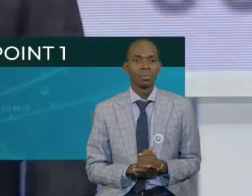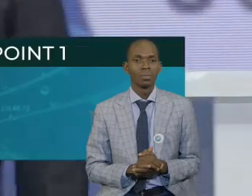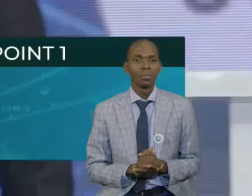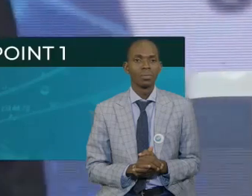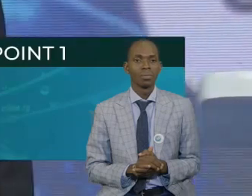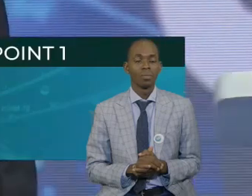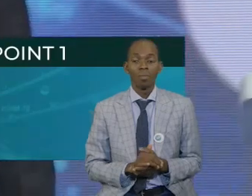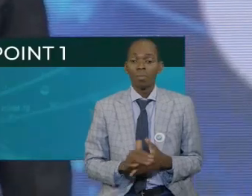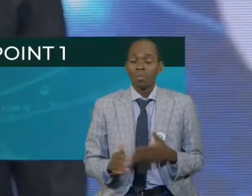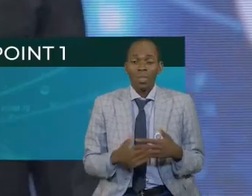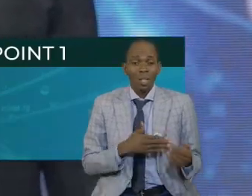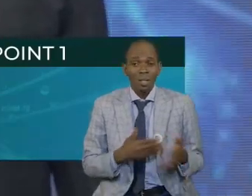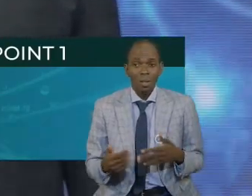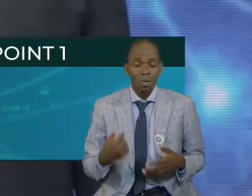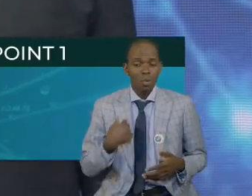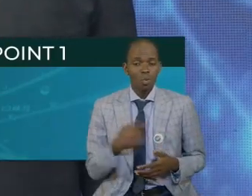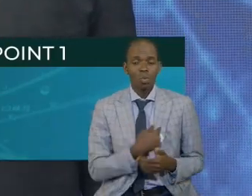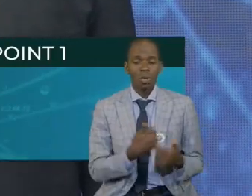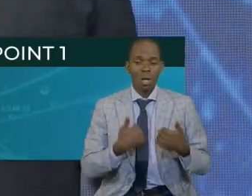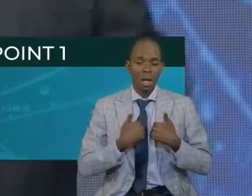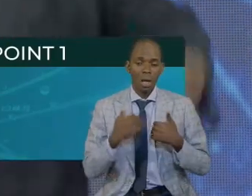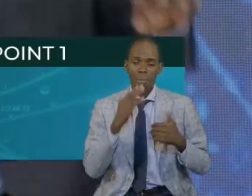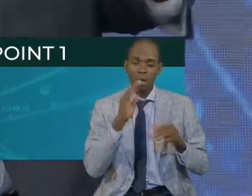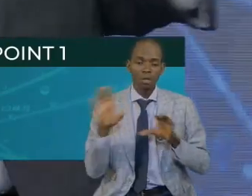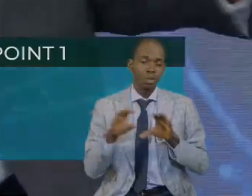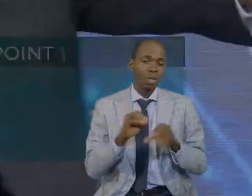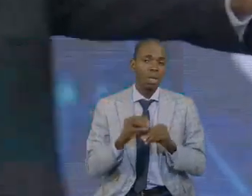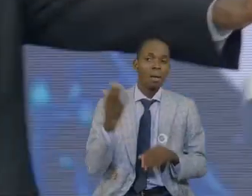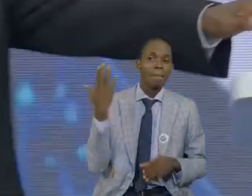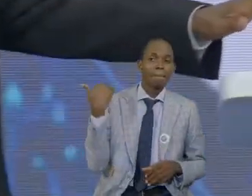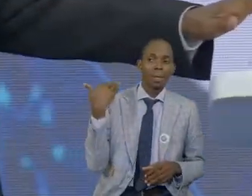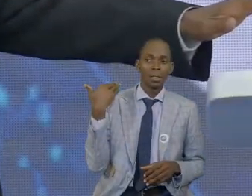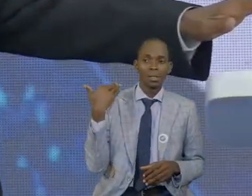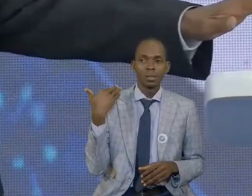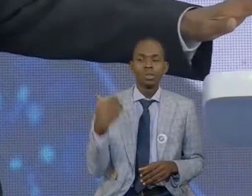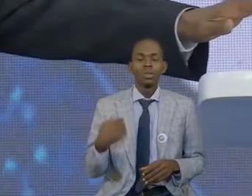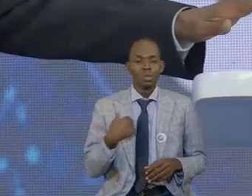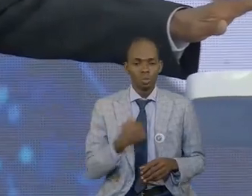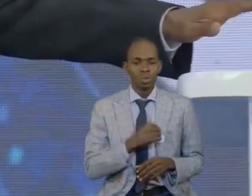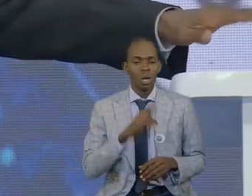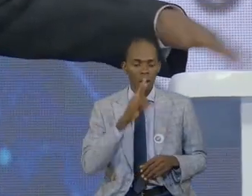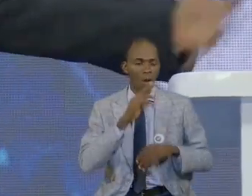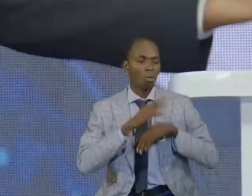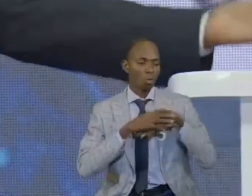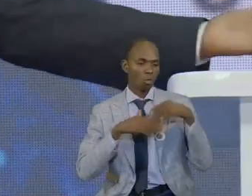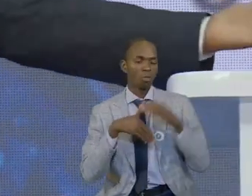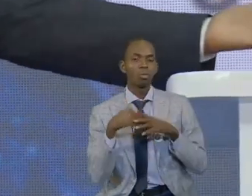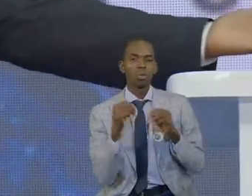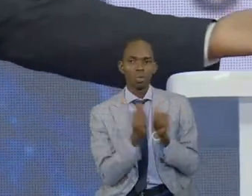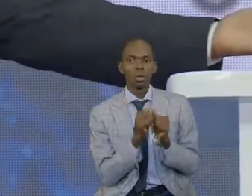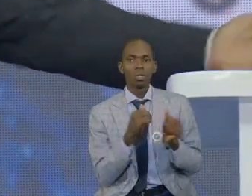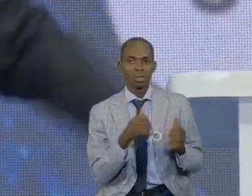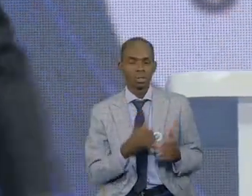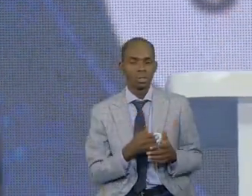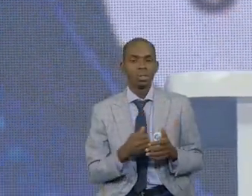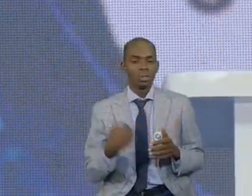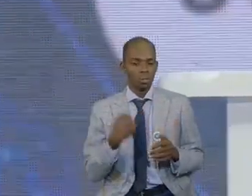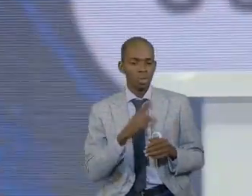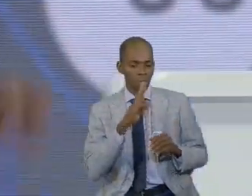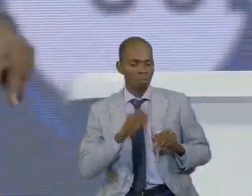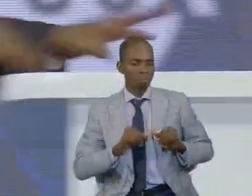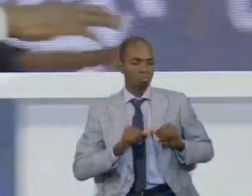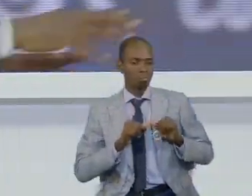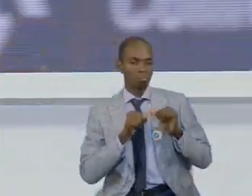Whatever we have been doing in the past, we're comfortable, we're steady.